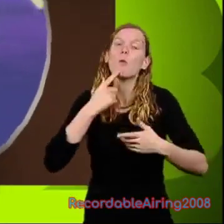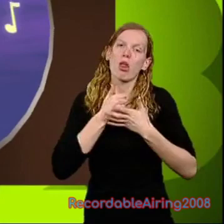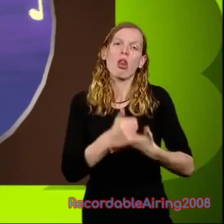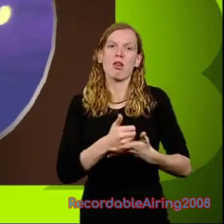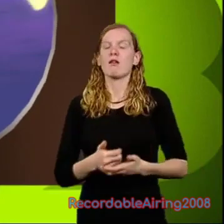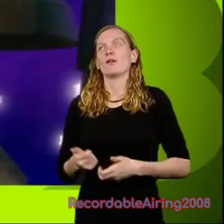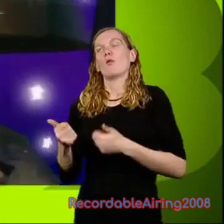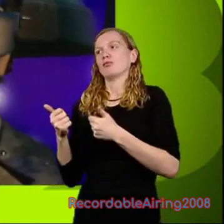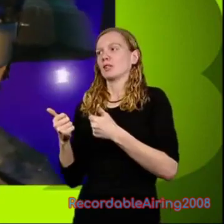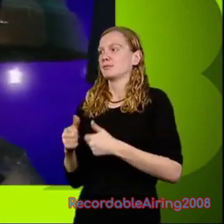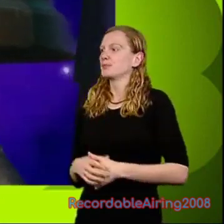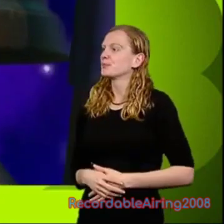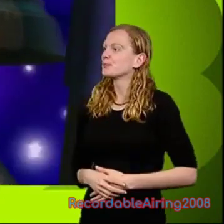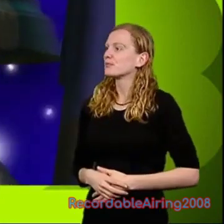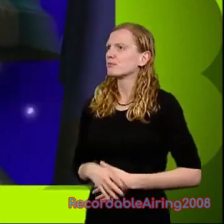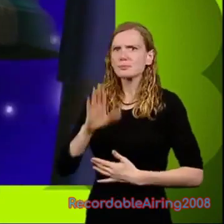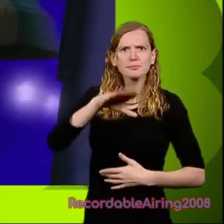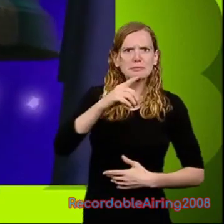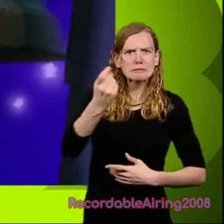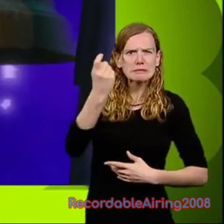I think I see something. Yes!